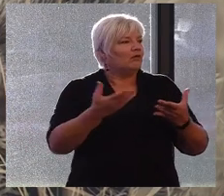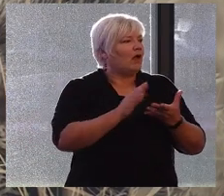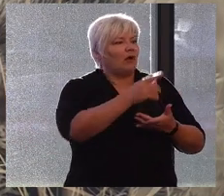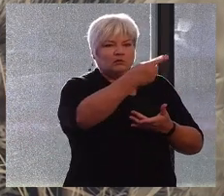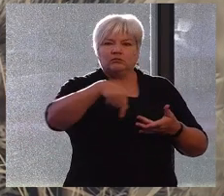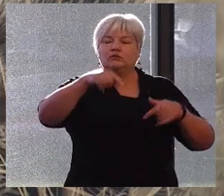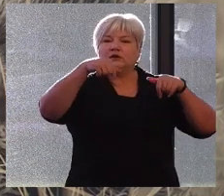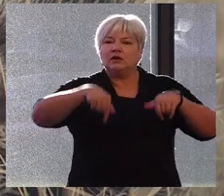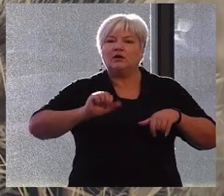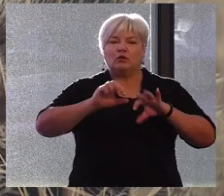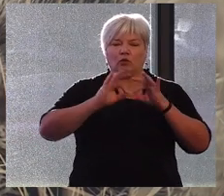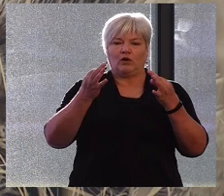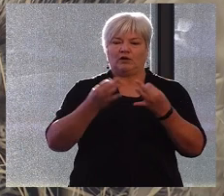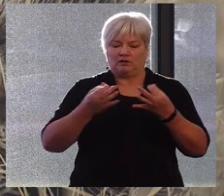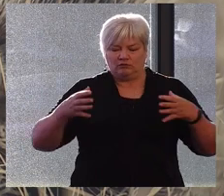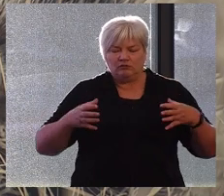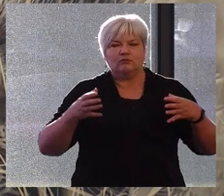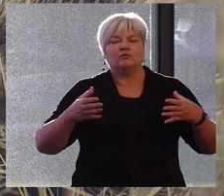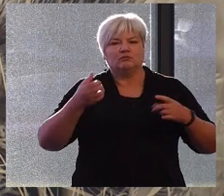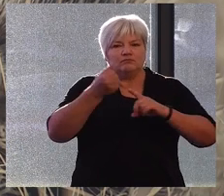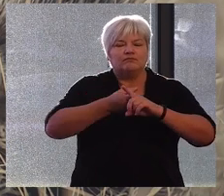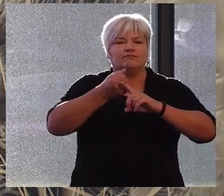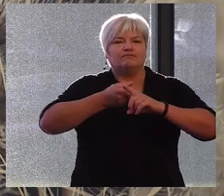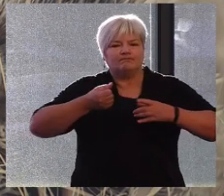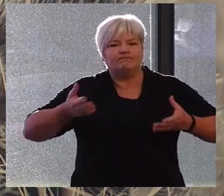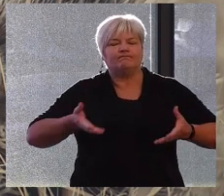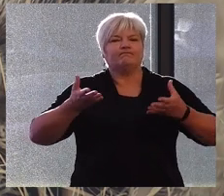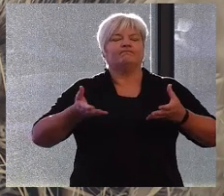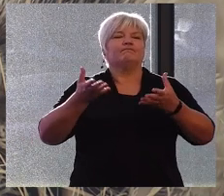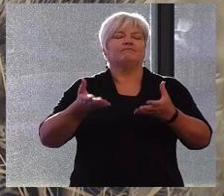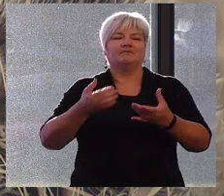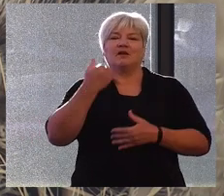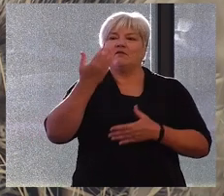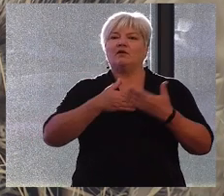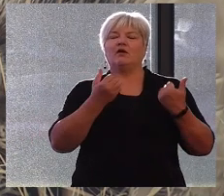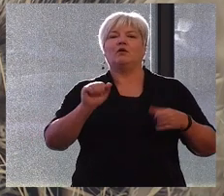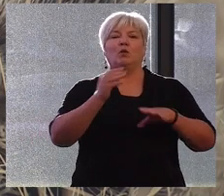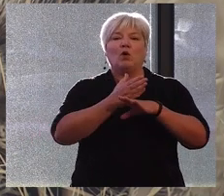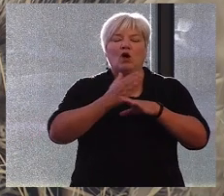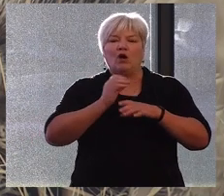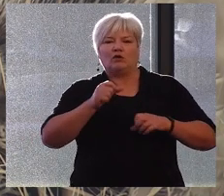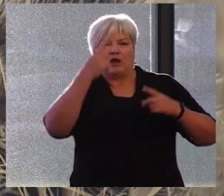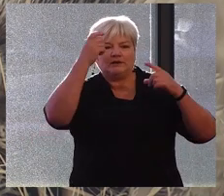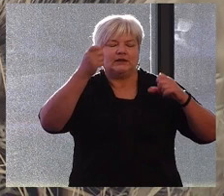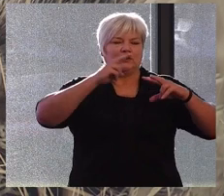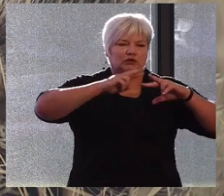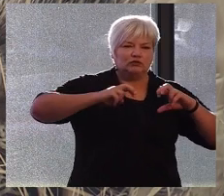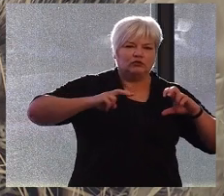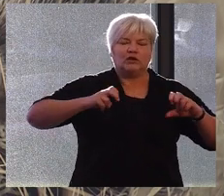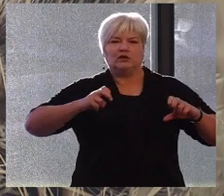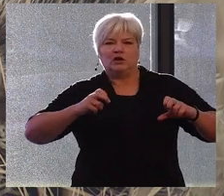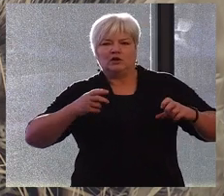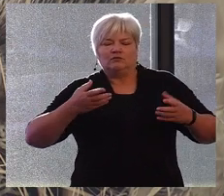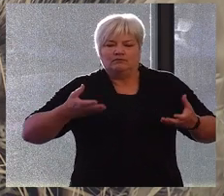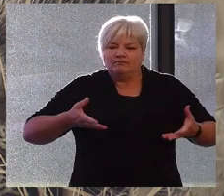you and your organisations. The ongoing work that your organisations do every day, the innovation, the collaboration, the research, the tangible